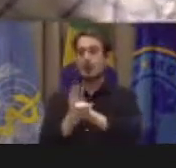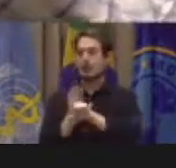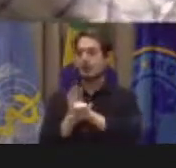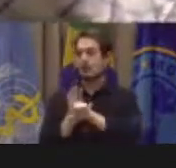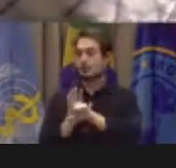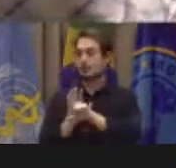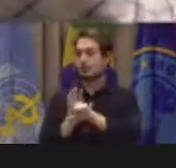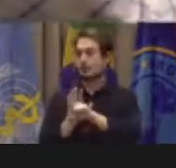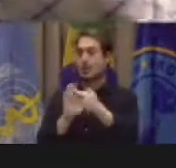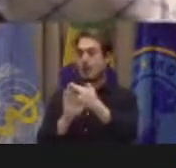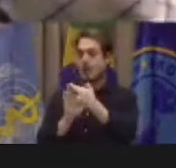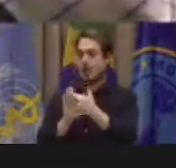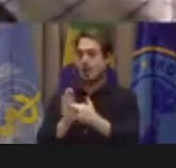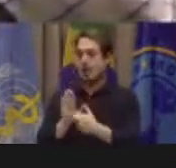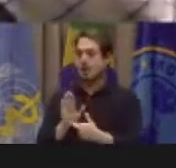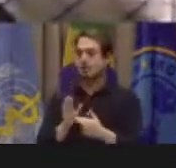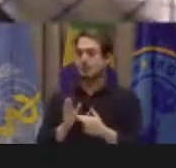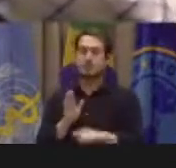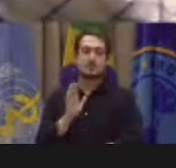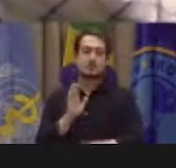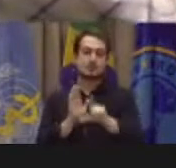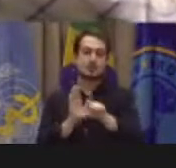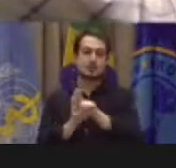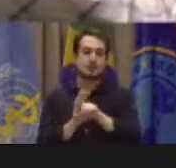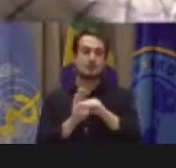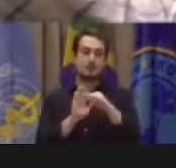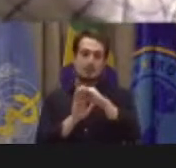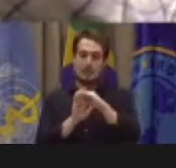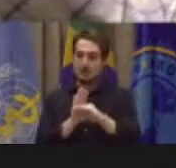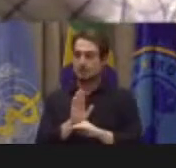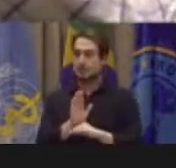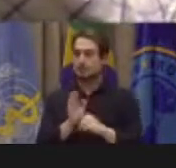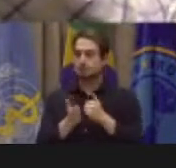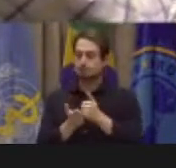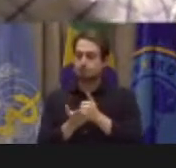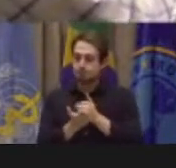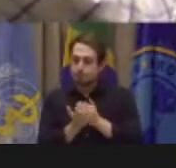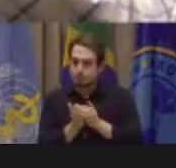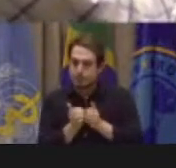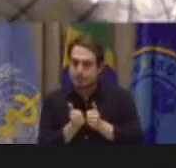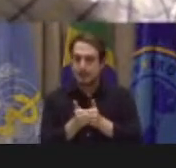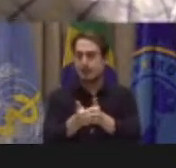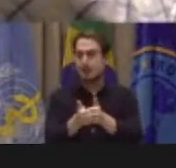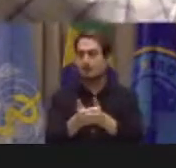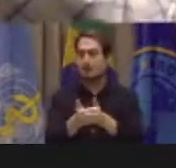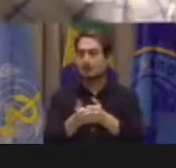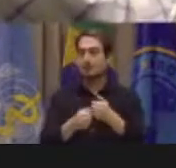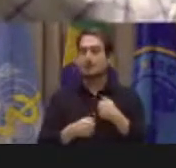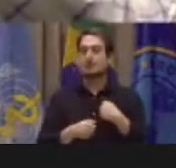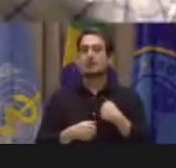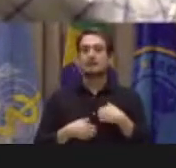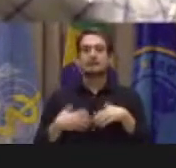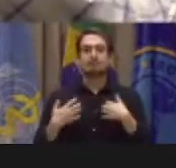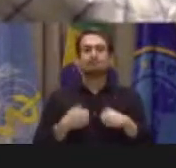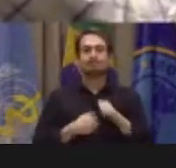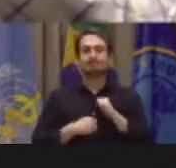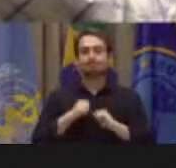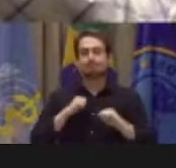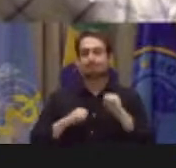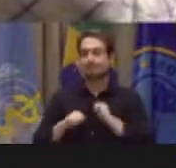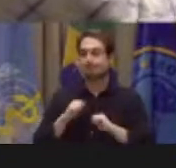law to make this normalized. And so I am a